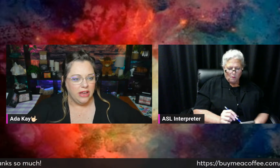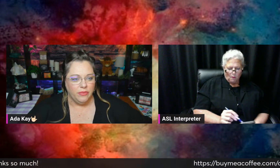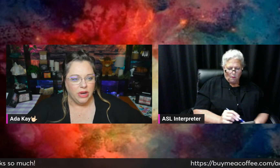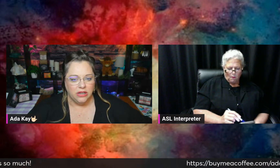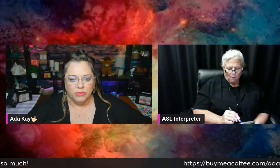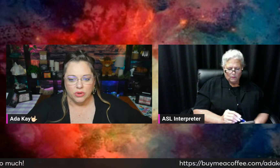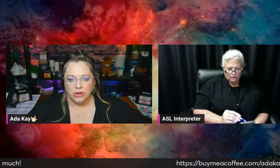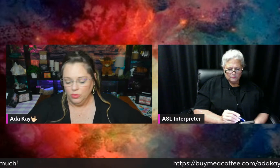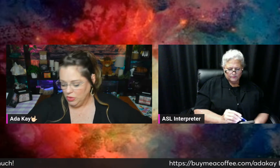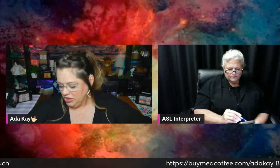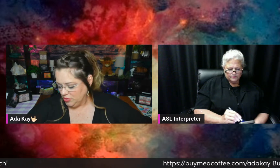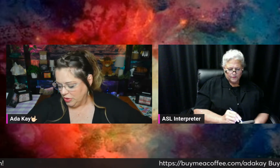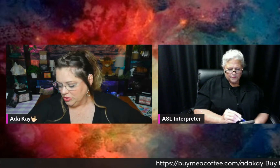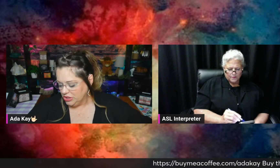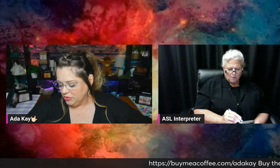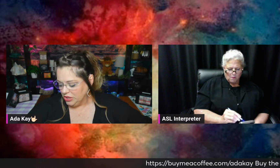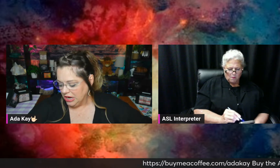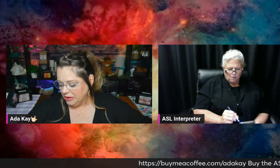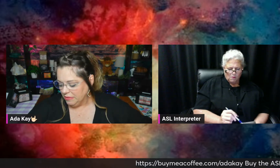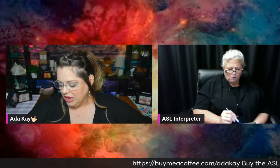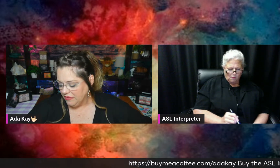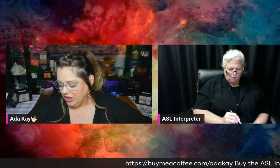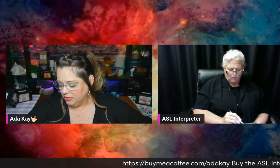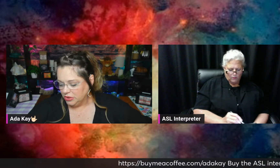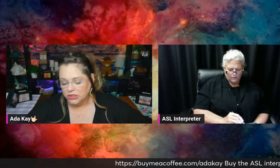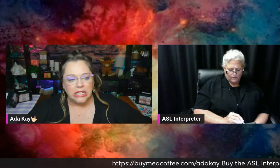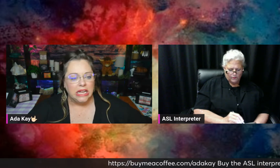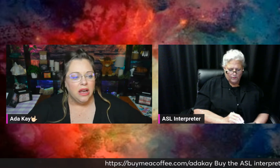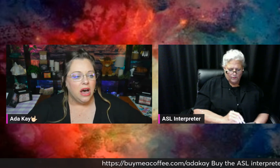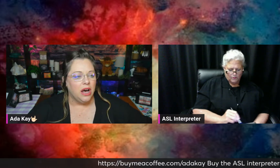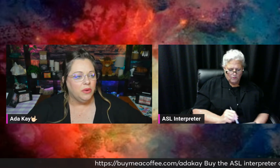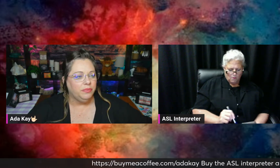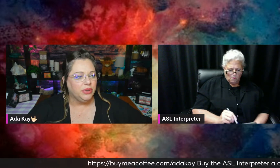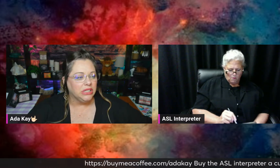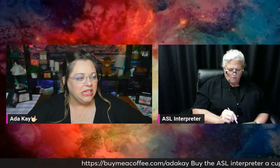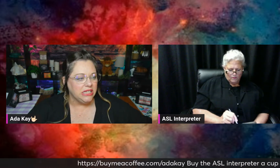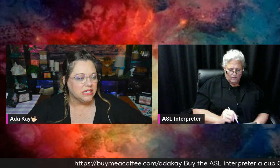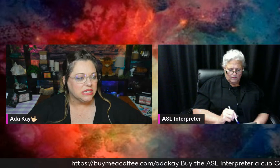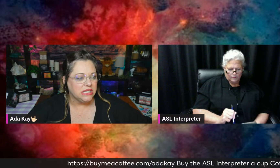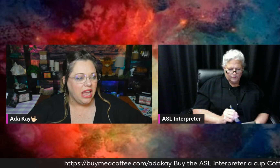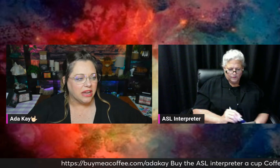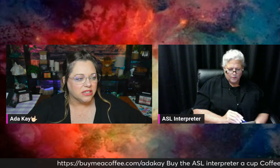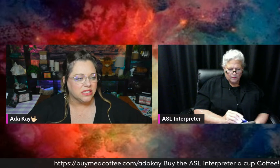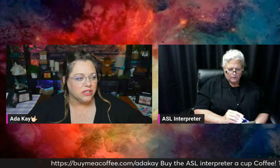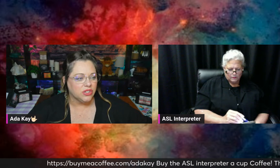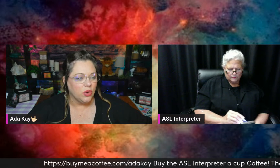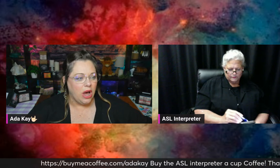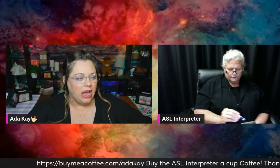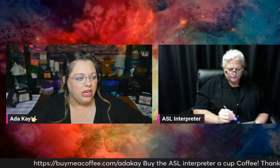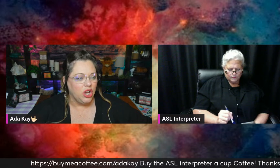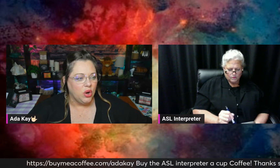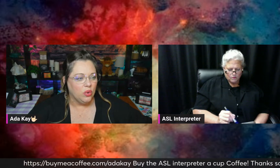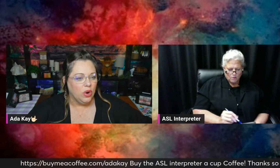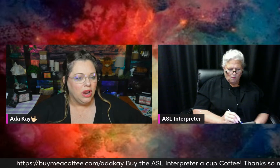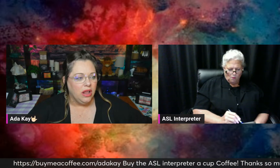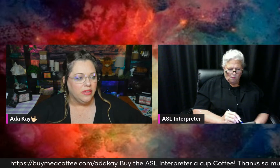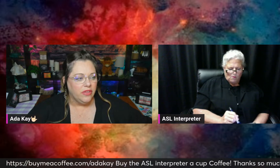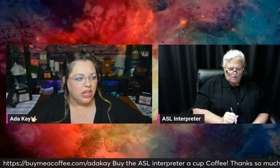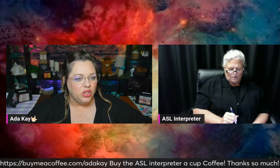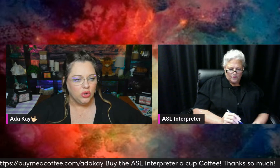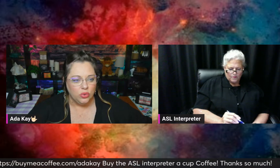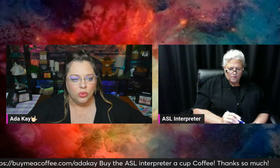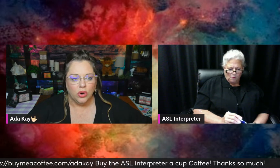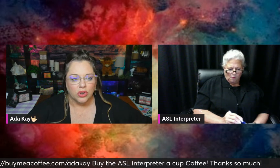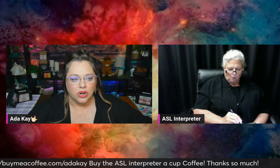you have my number, and we do post it when I am available, please text so I know